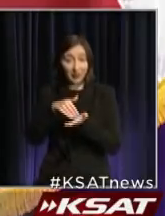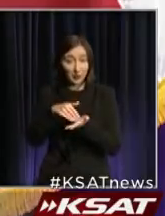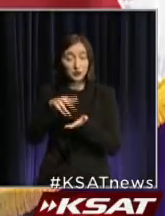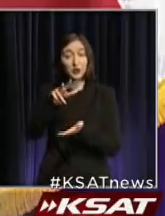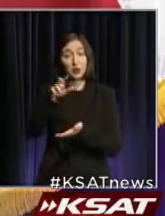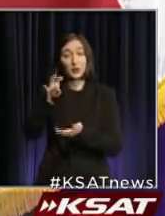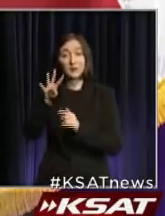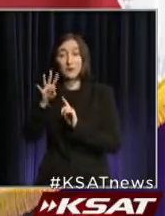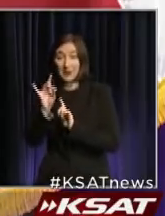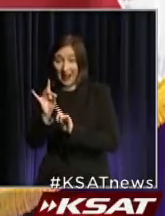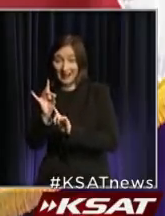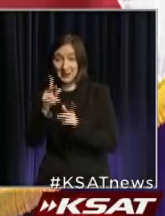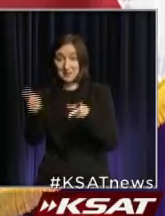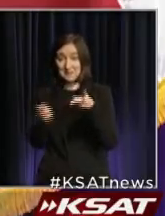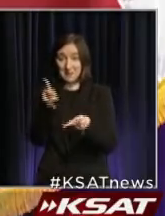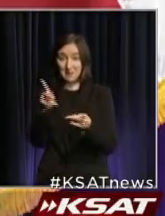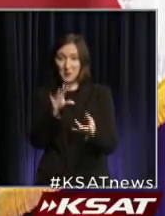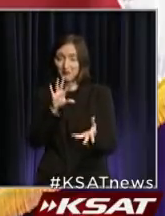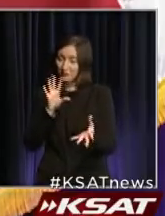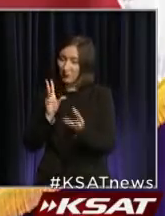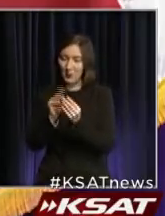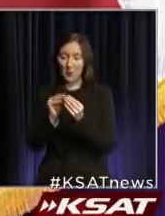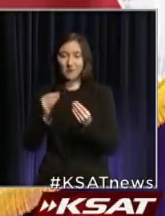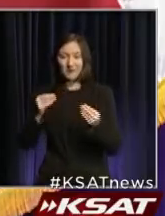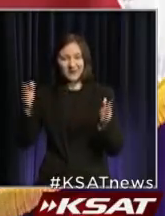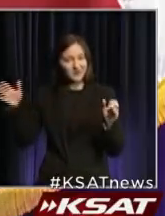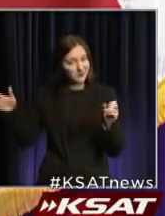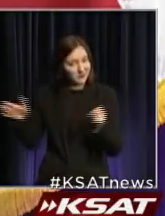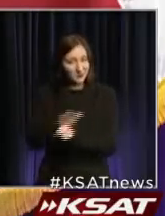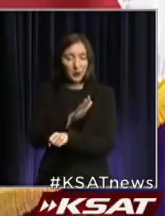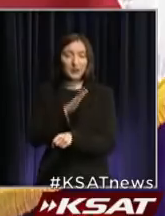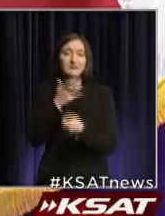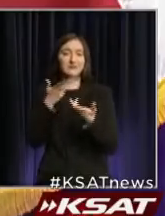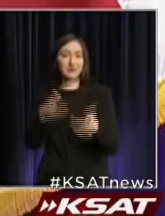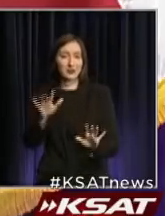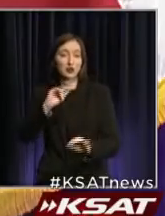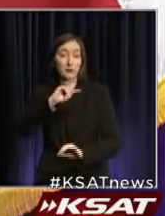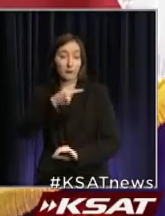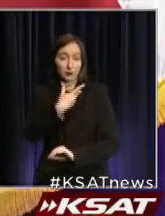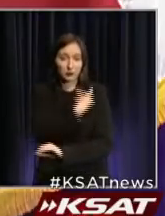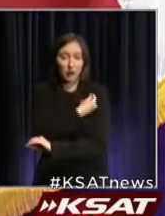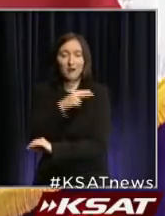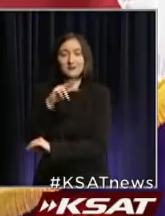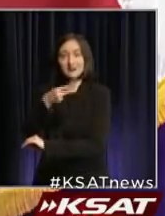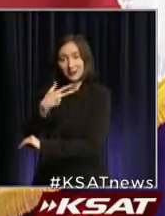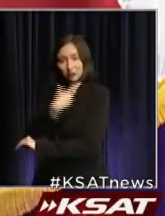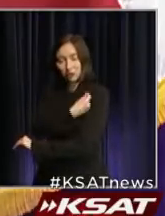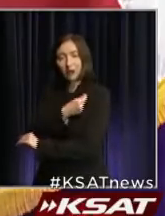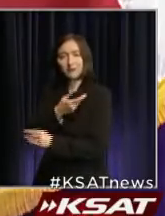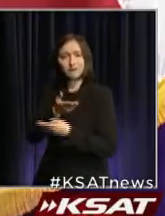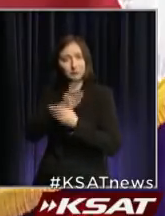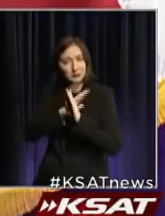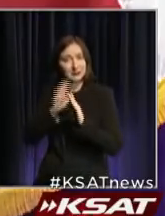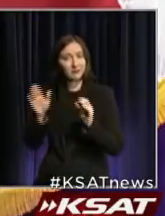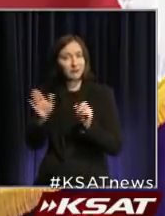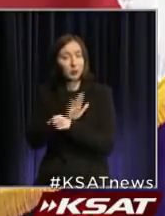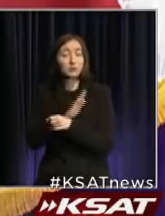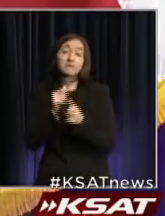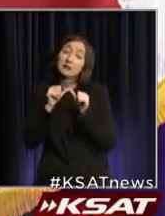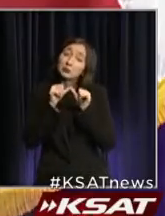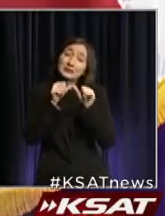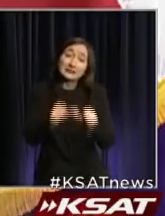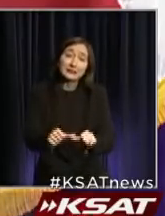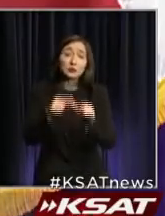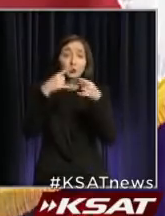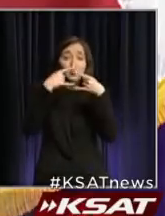184,348 people are fully vaccinated here in Bexar County with the vaccine. So let's continue to wear our masks, practice social distancing as we